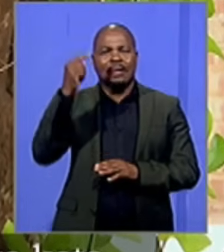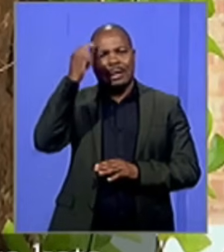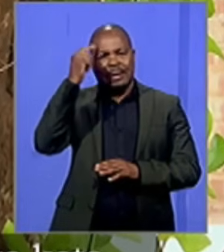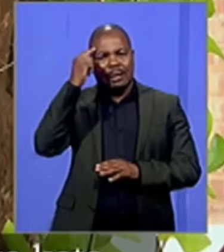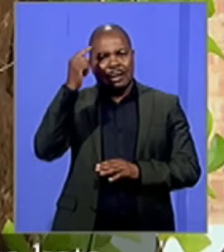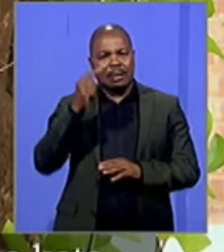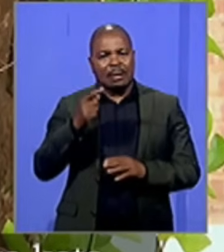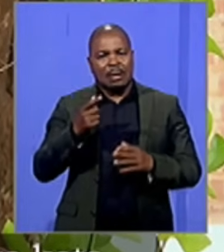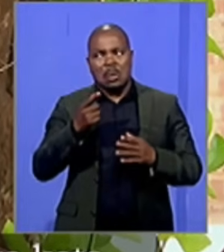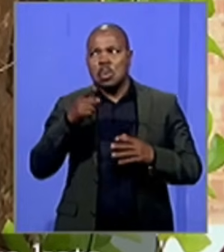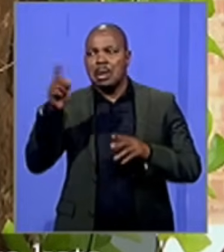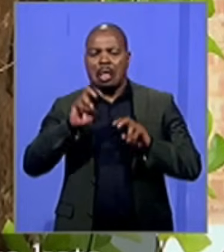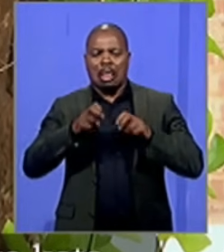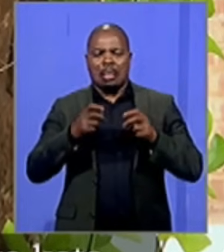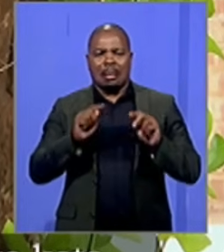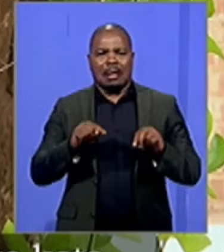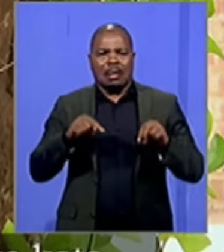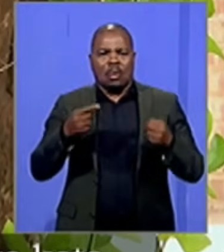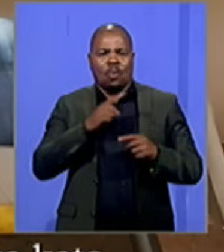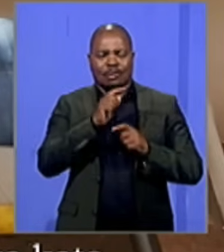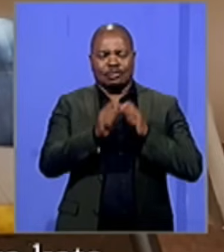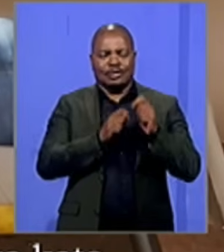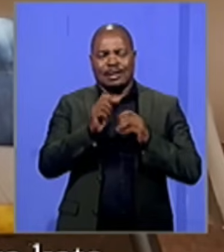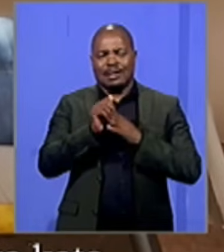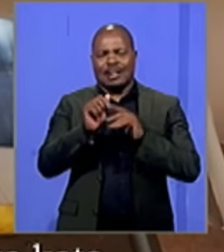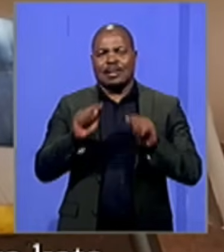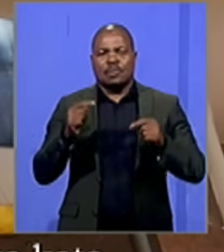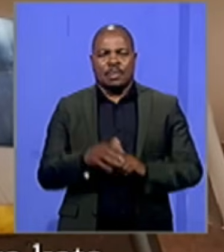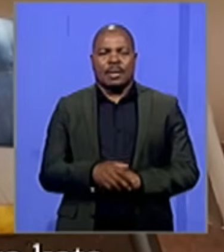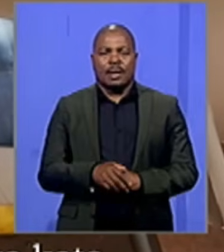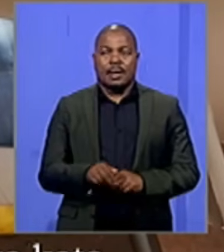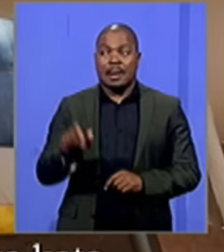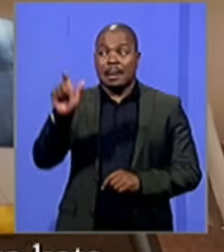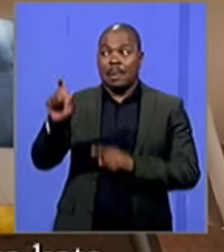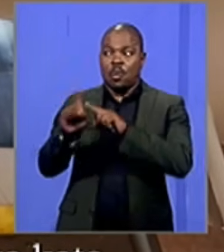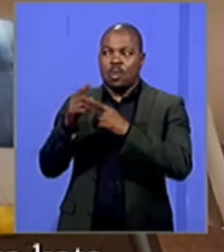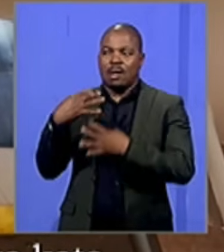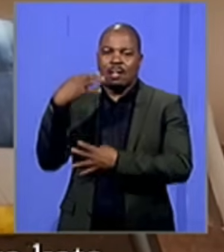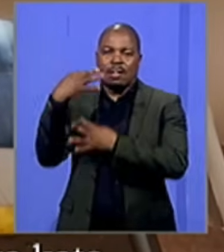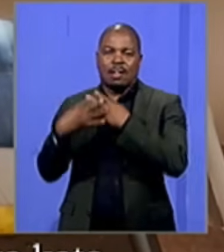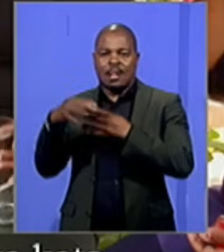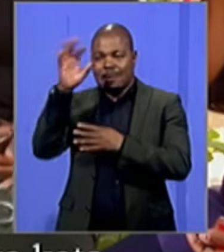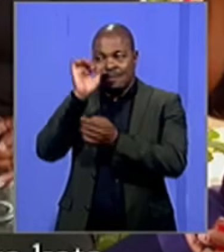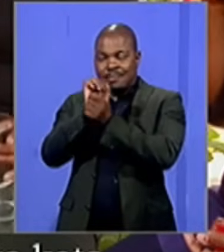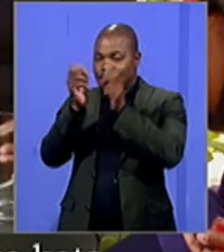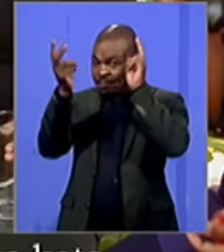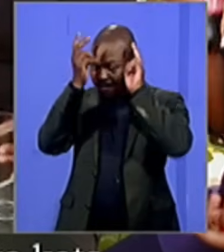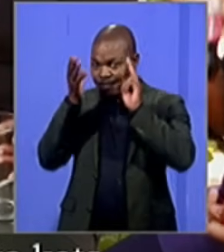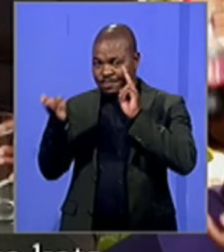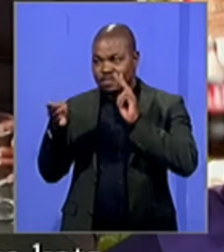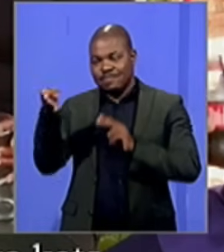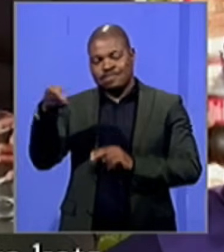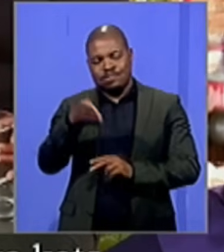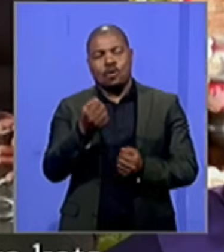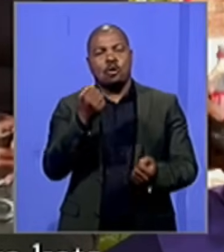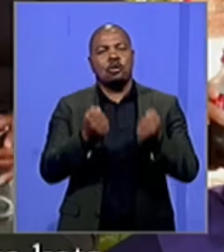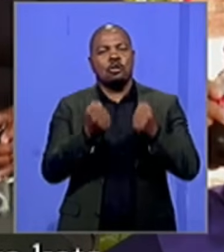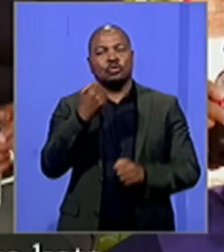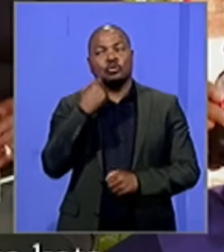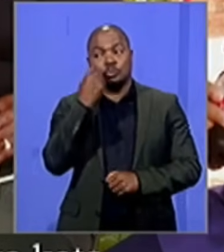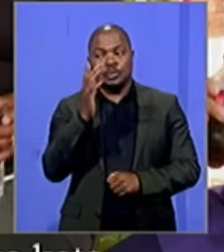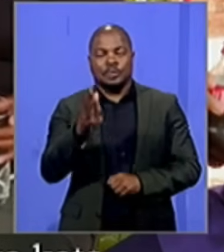about us as traditional healers. Molatofatša yo a lego diseleng tša maphodisa go letetše gore a tšwelele pele ga kgorotsheko